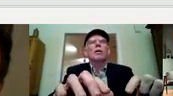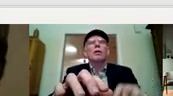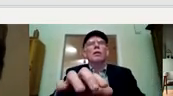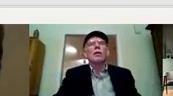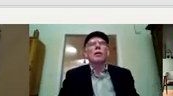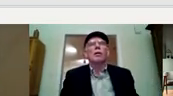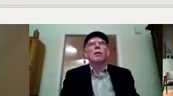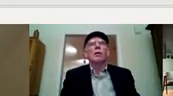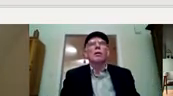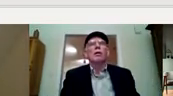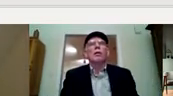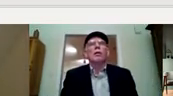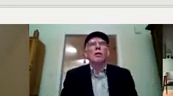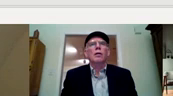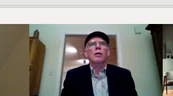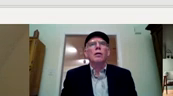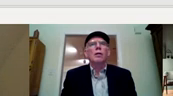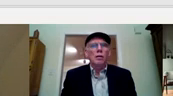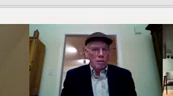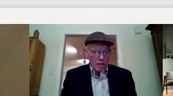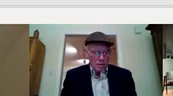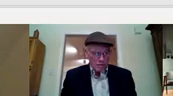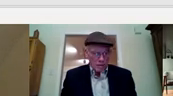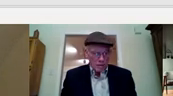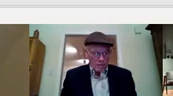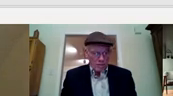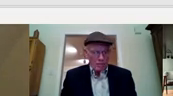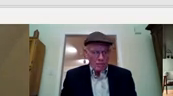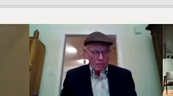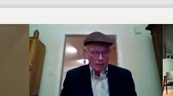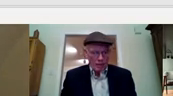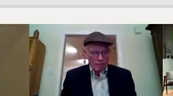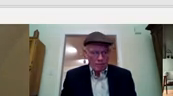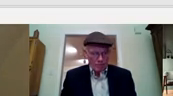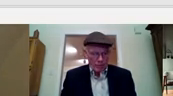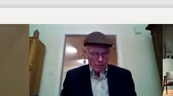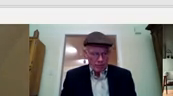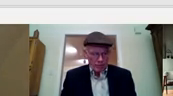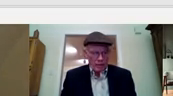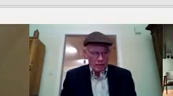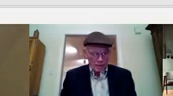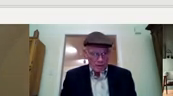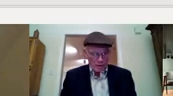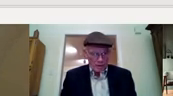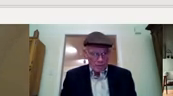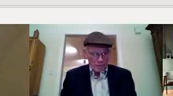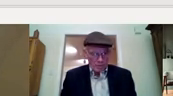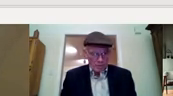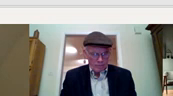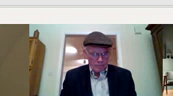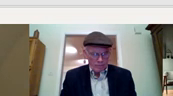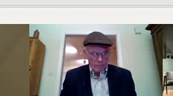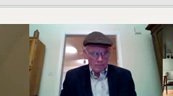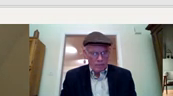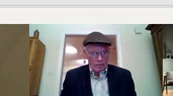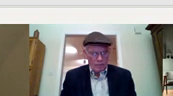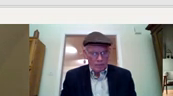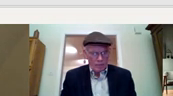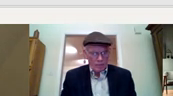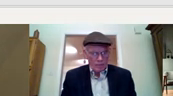I think the slide might be frozen. Is it not advancing? No. No, it's not. Okay, interesting. Push to the